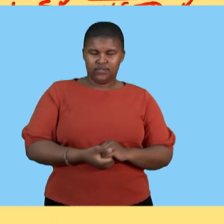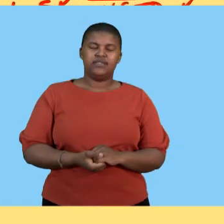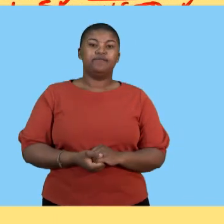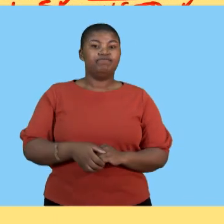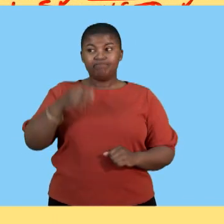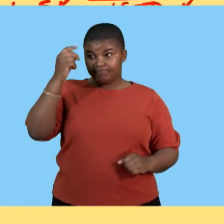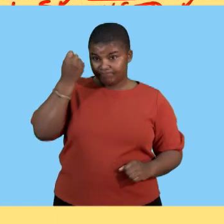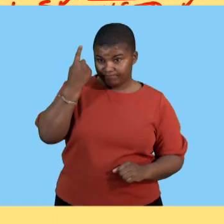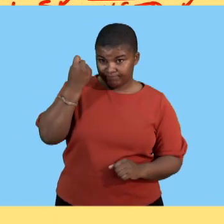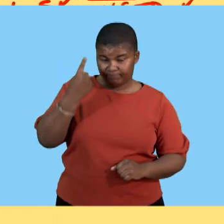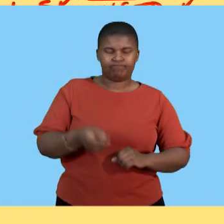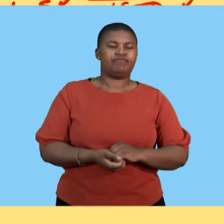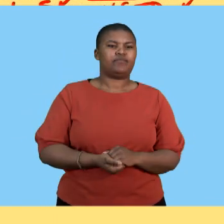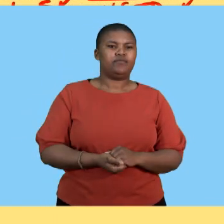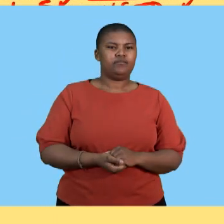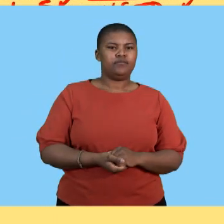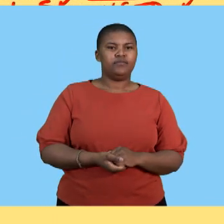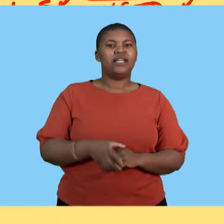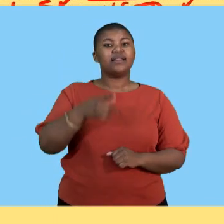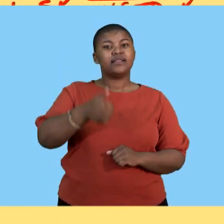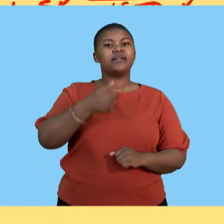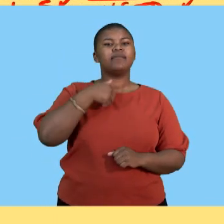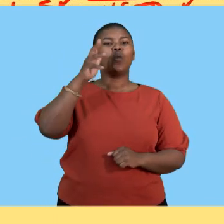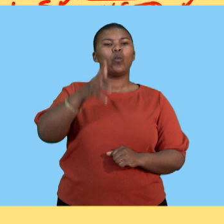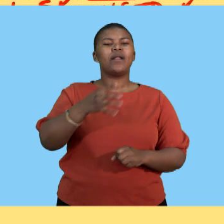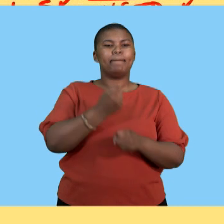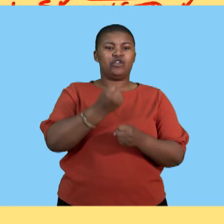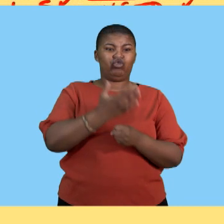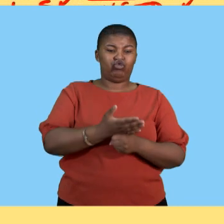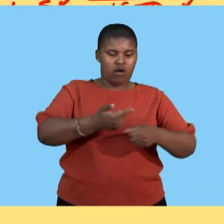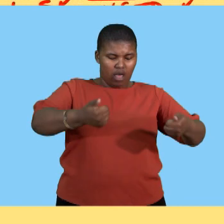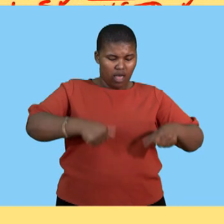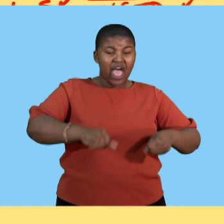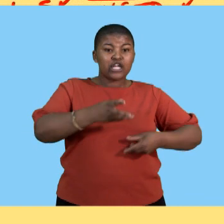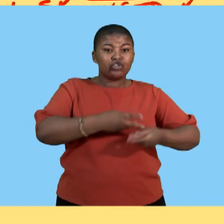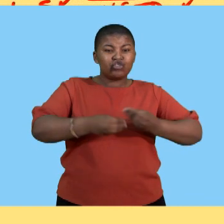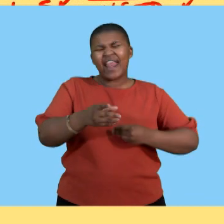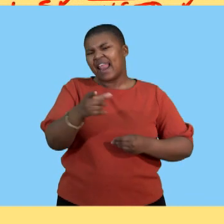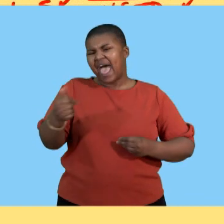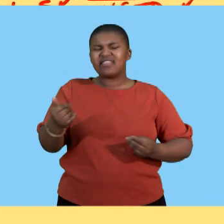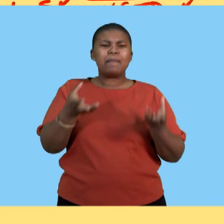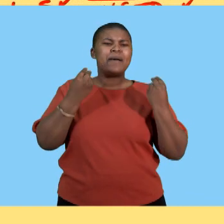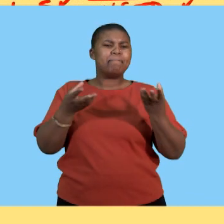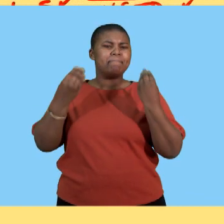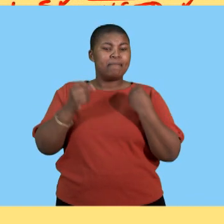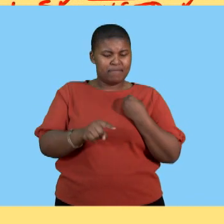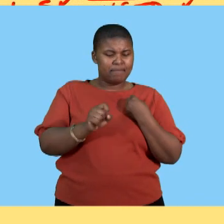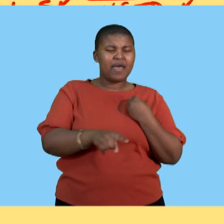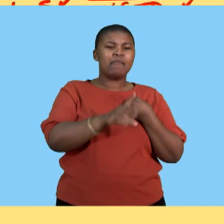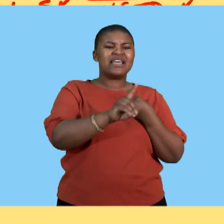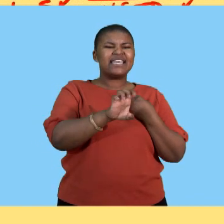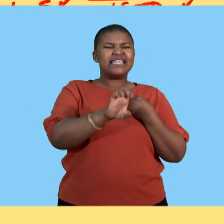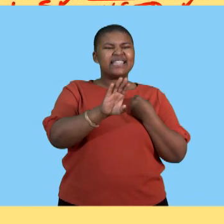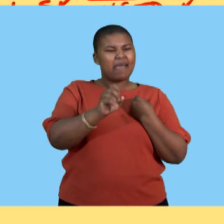32,000. All right? And then I'll now need to record in my trade and other receivables, debtors control. And here is